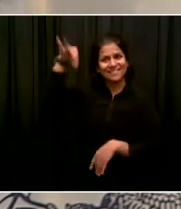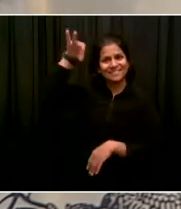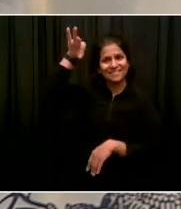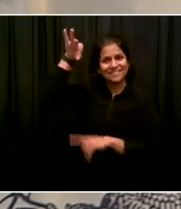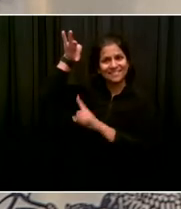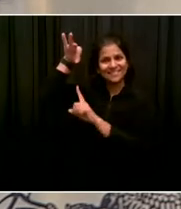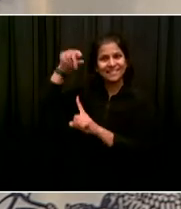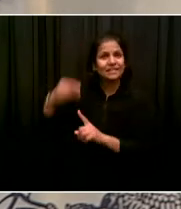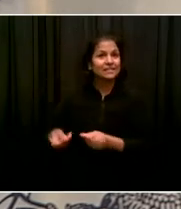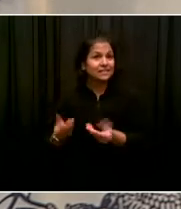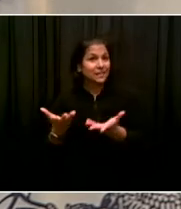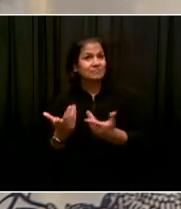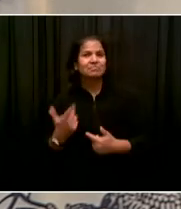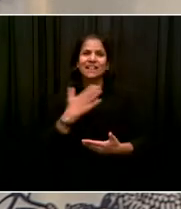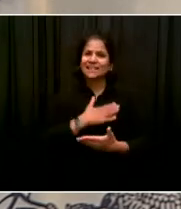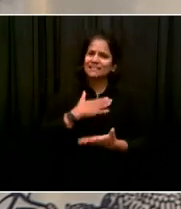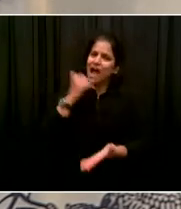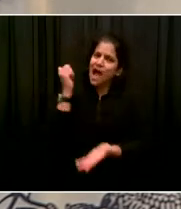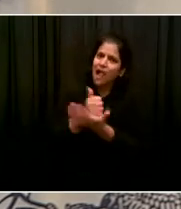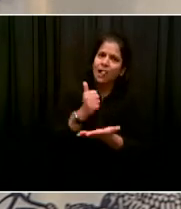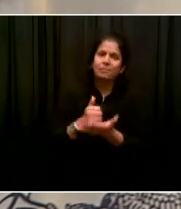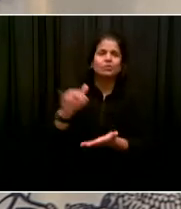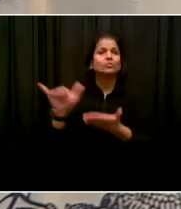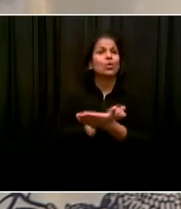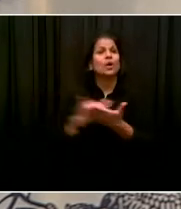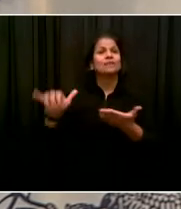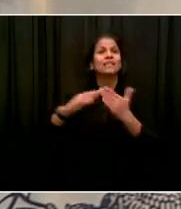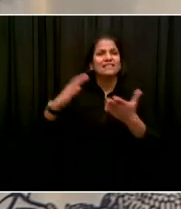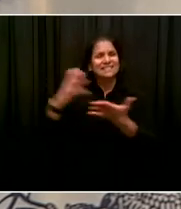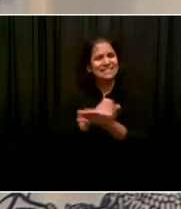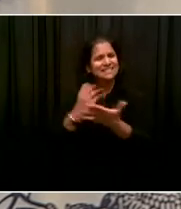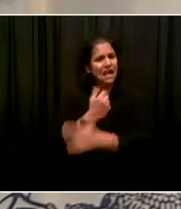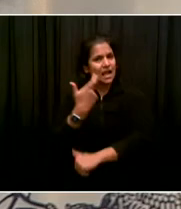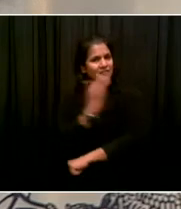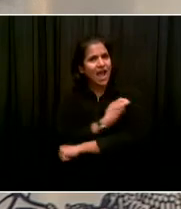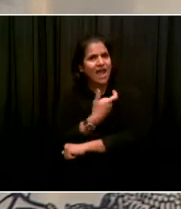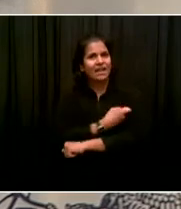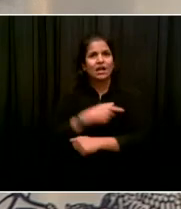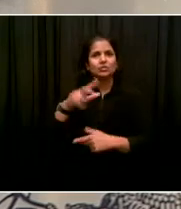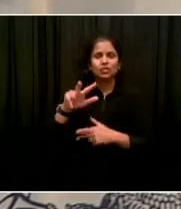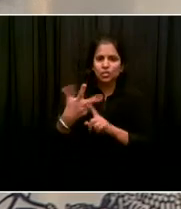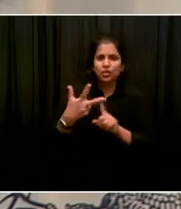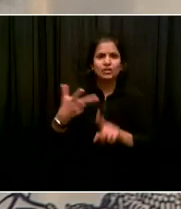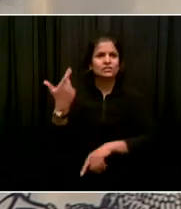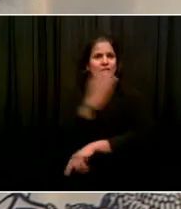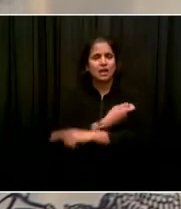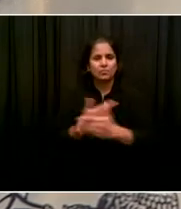COVID era. Get vaccinated, get boosted, move forward. Thank you, everyone.